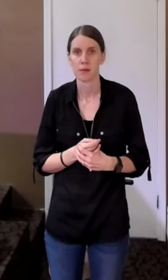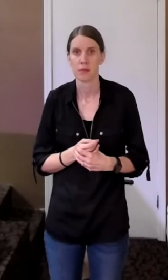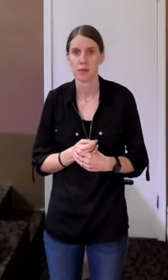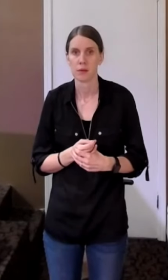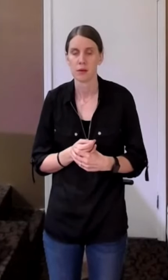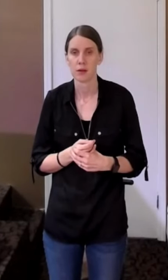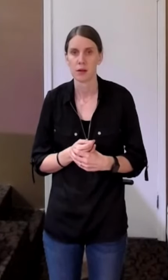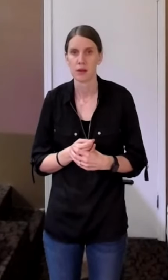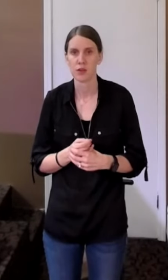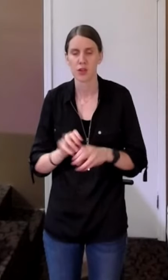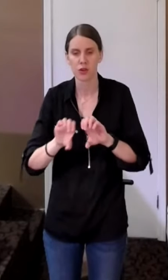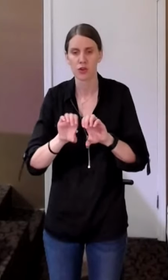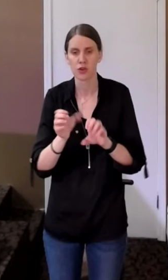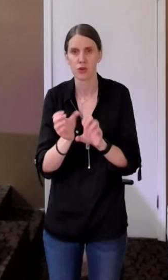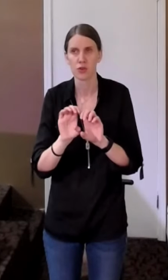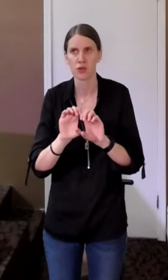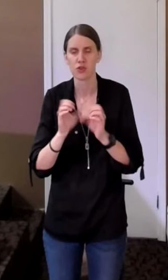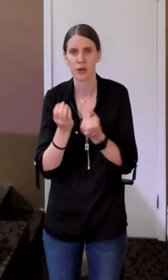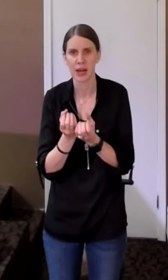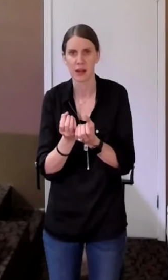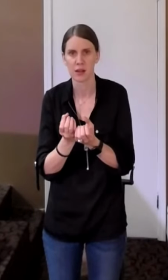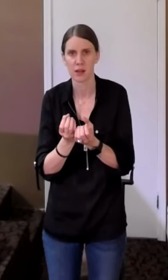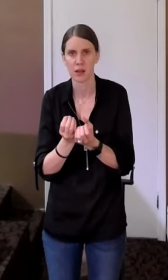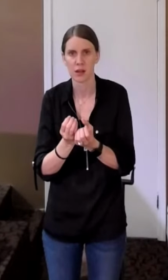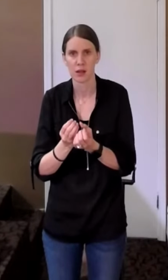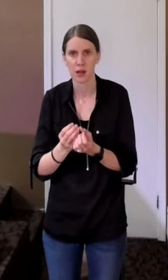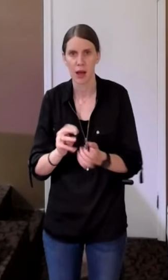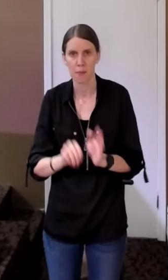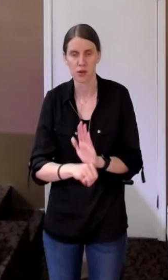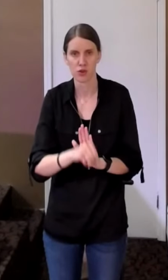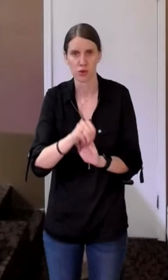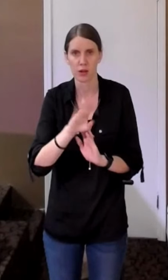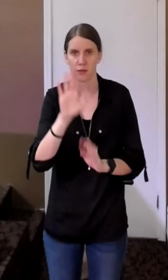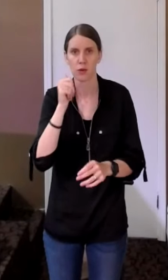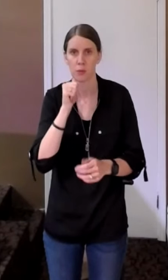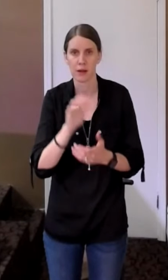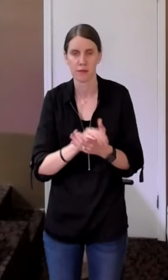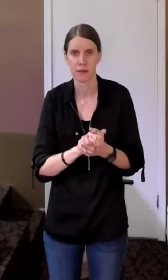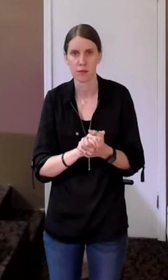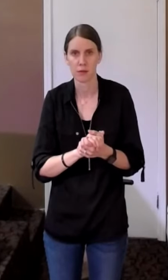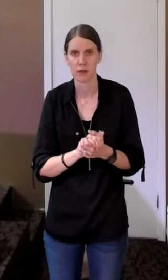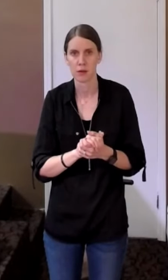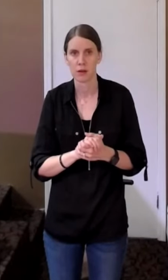To cultivate the growth of your wife. This is not, you know,